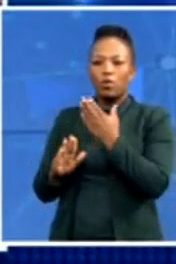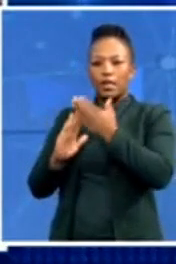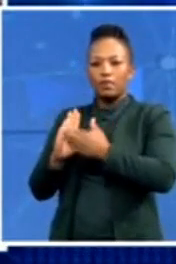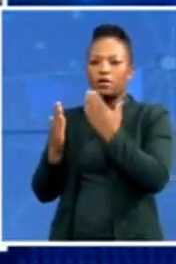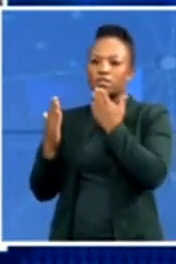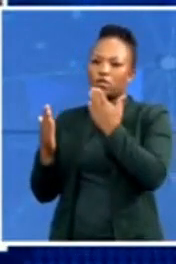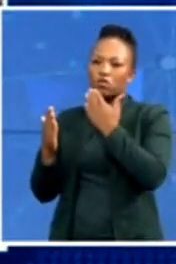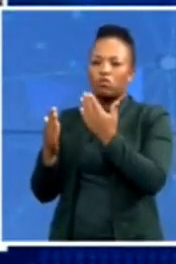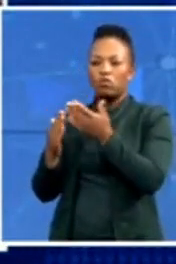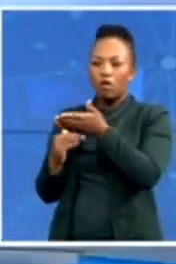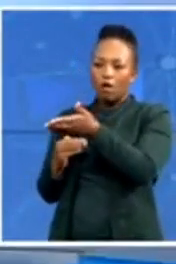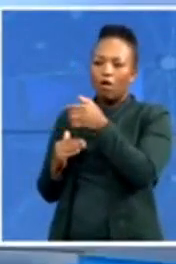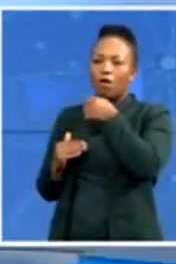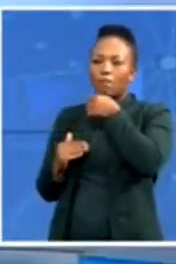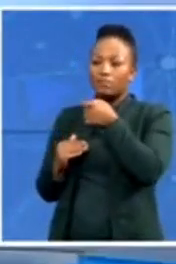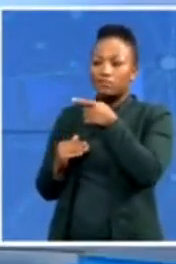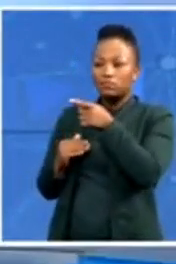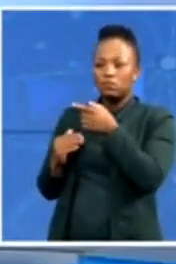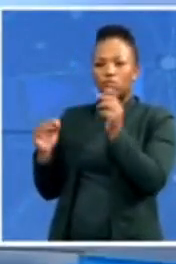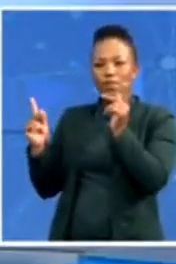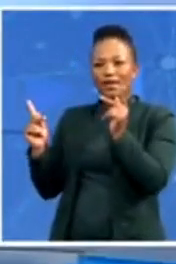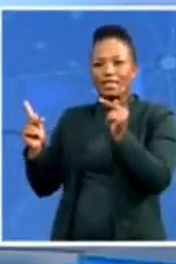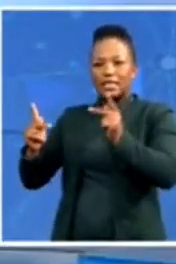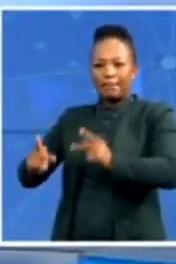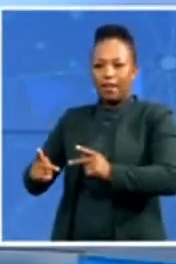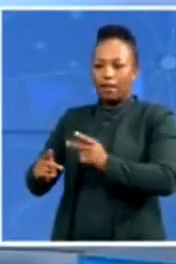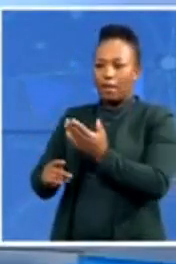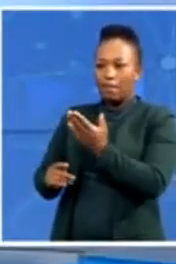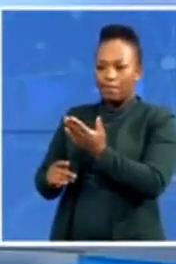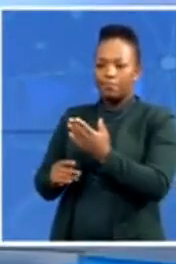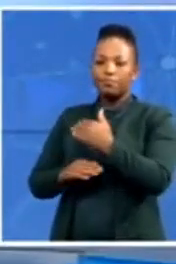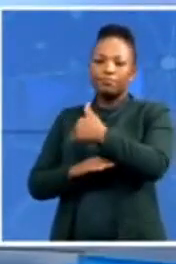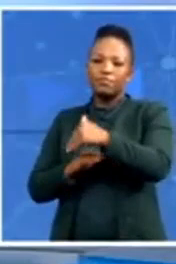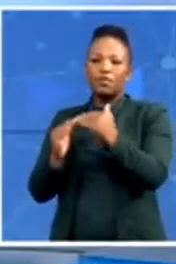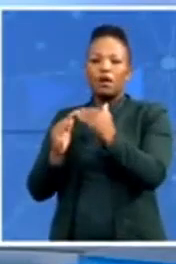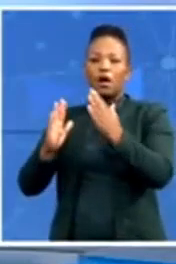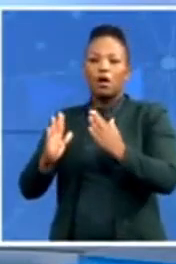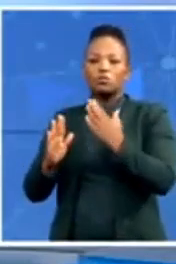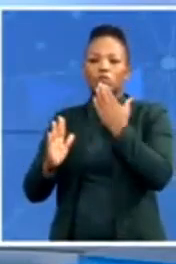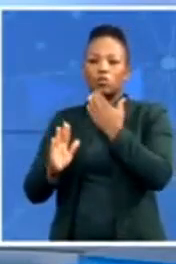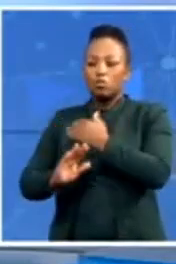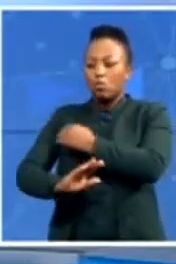in Kimberley in the Northern Cape, just outside the house of one of the officials implicated in alleged corruption at the National Lotteries Commission.